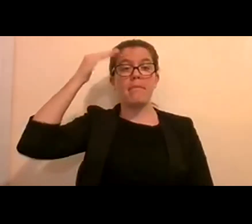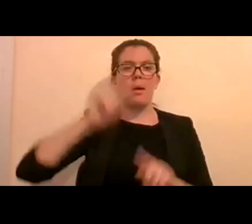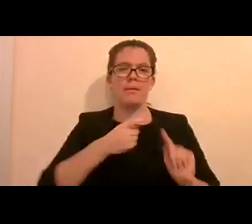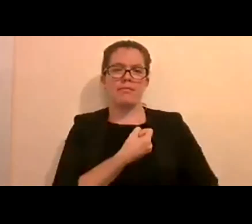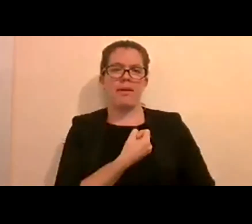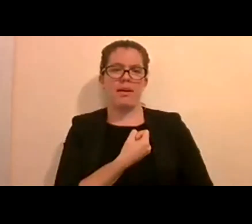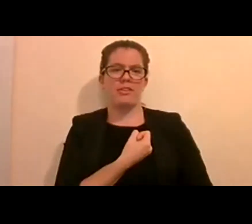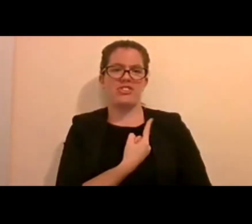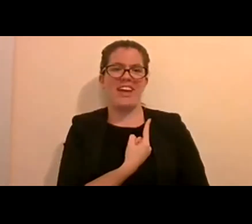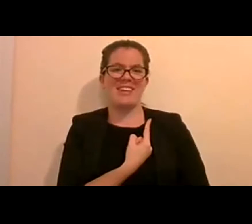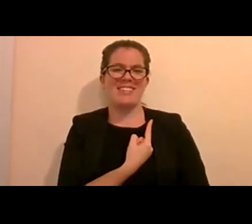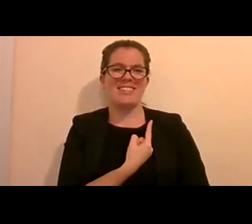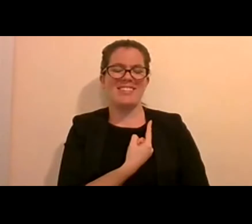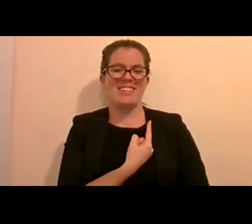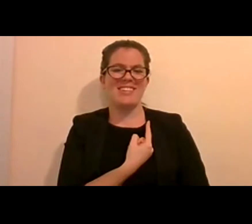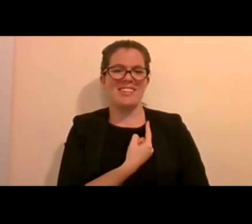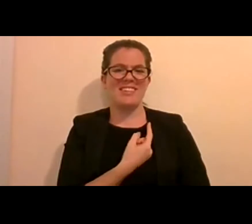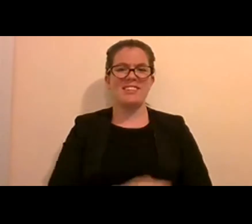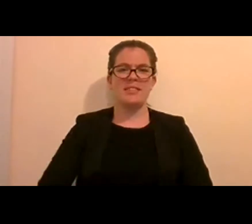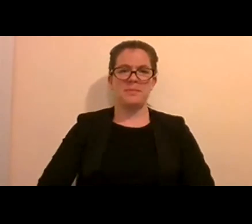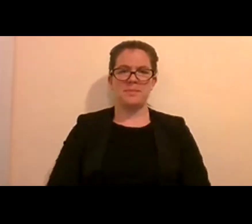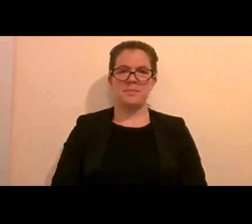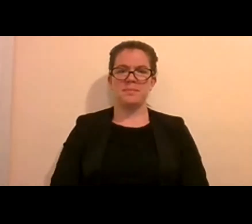heart, as well.